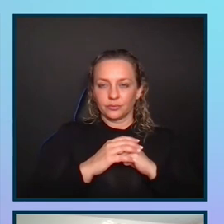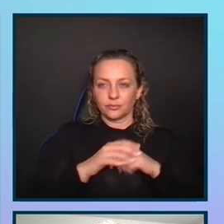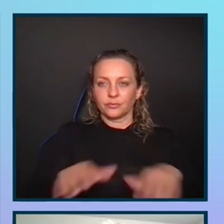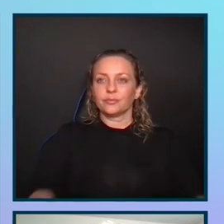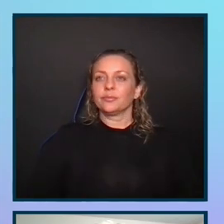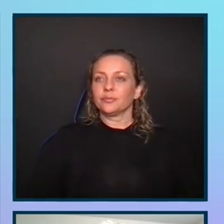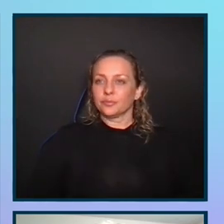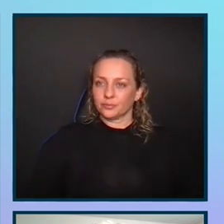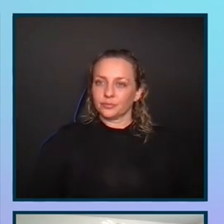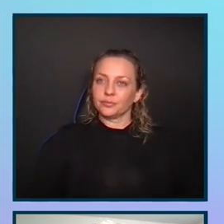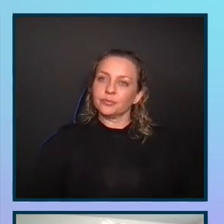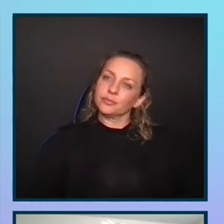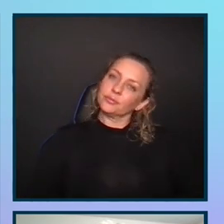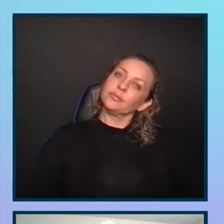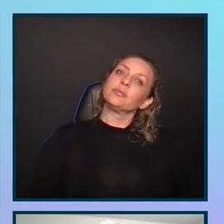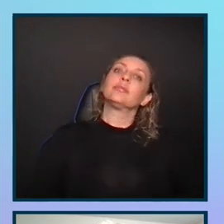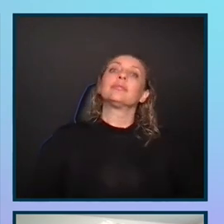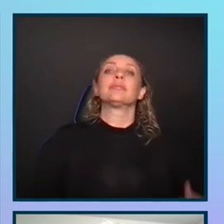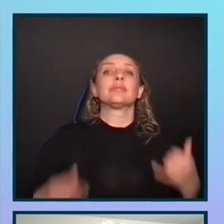And now,